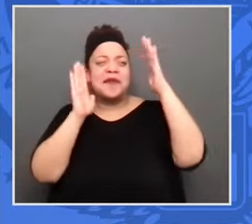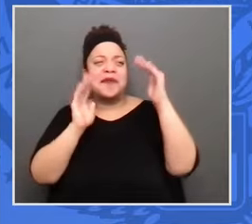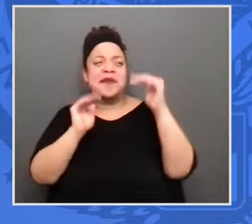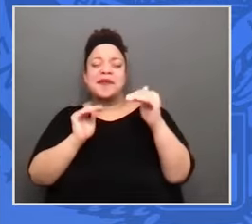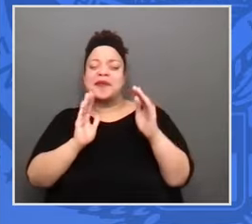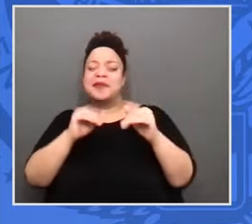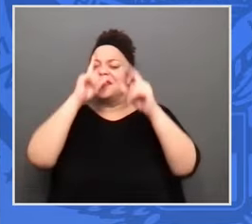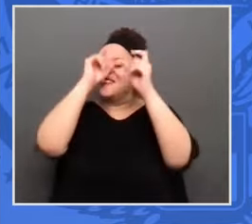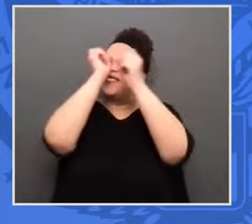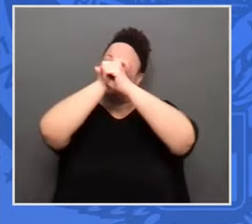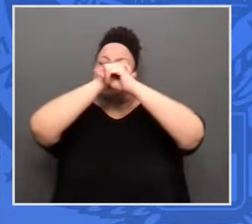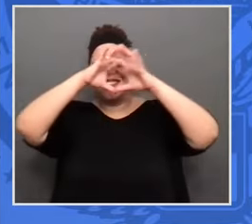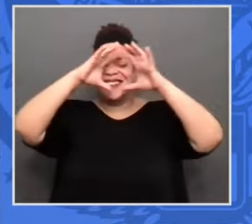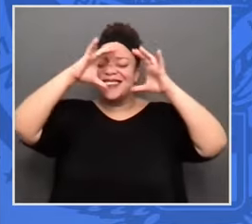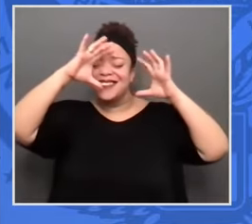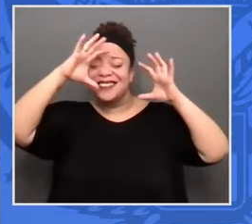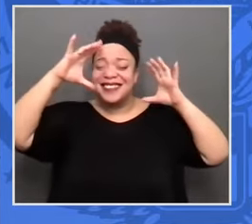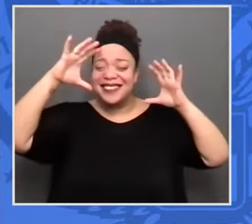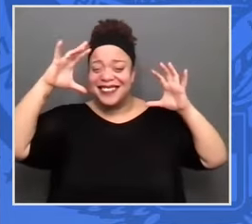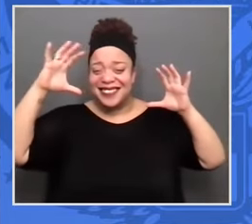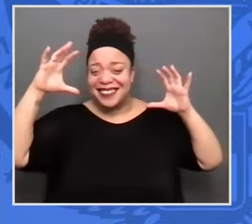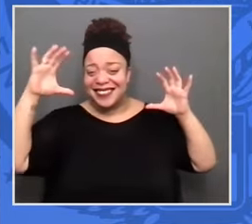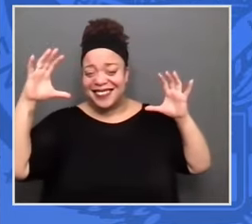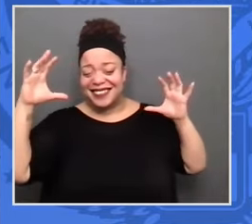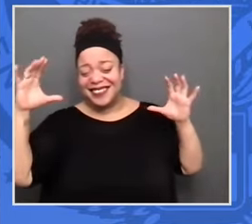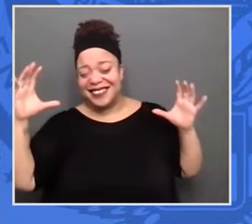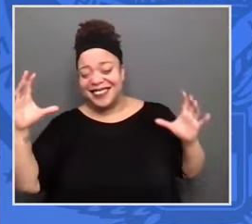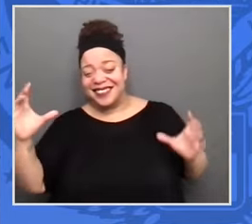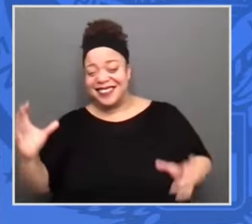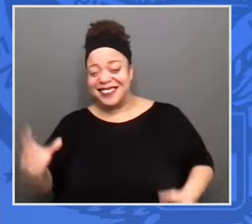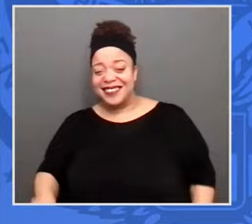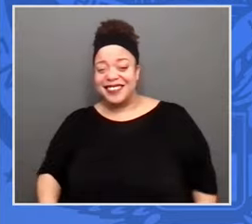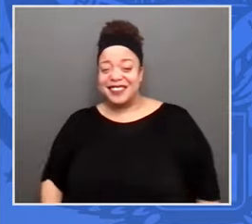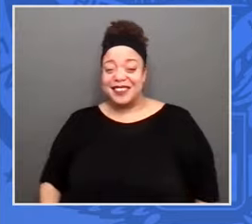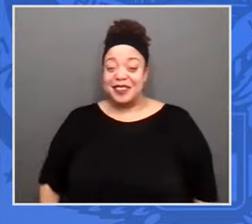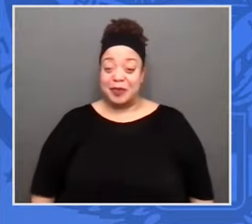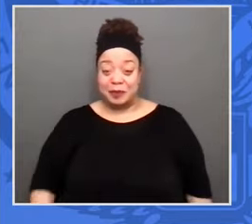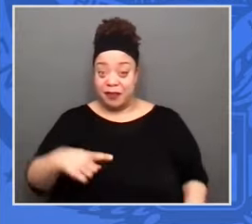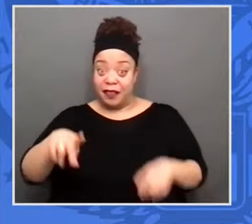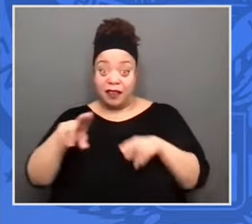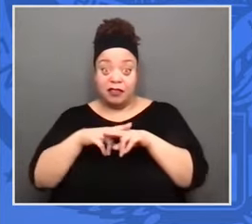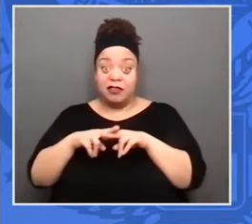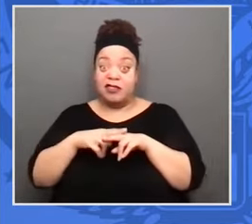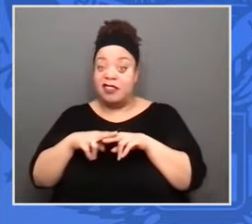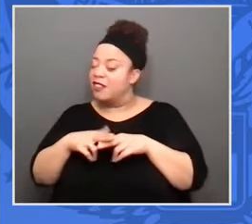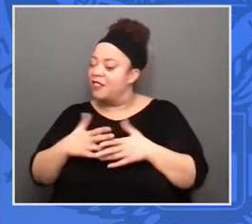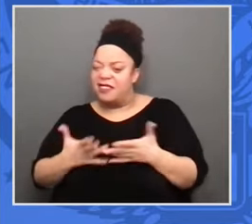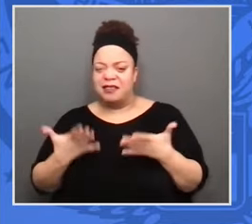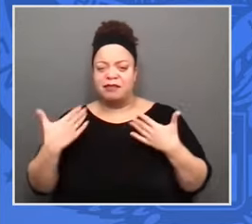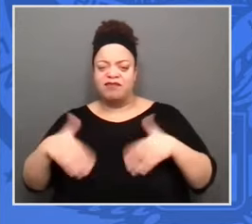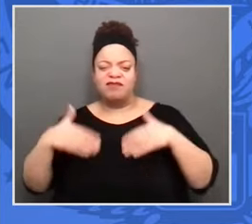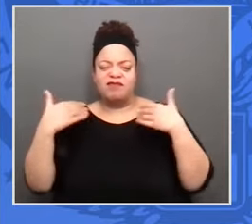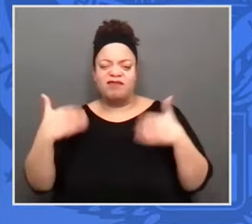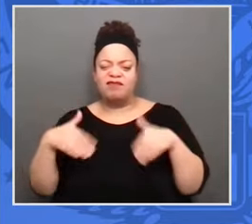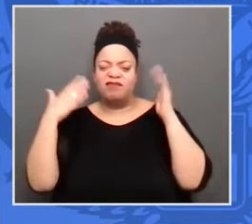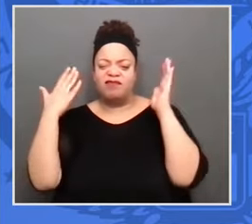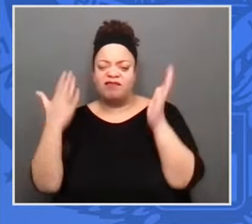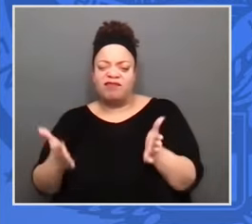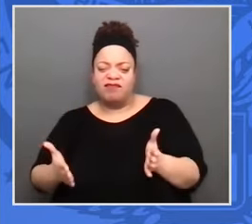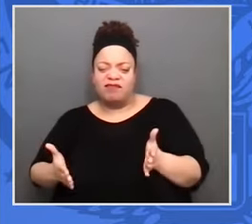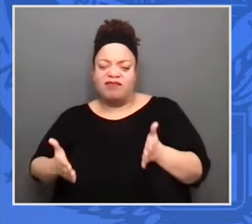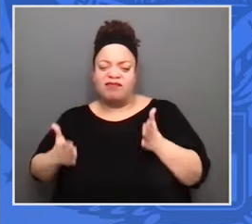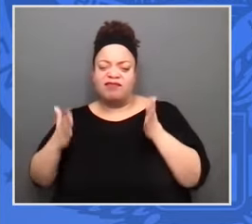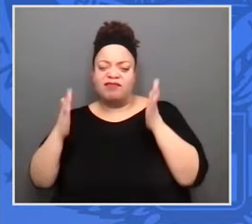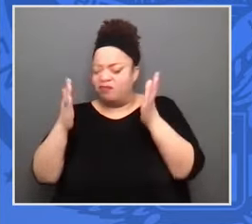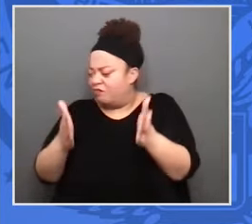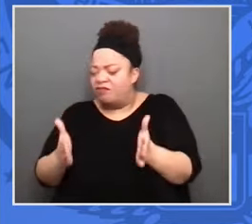dreams. Well, this train carries saints and sinners. This